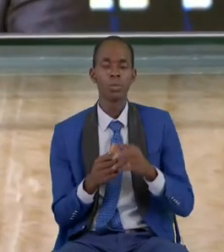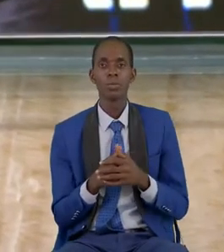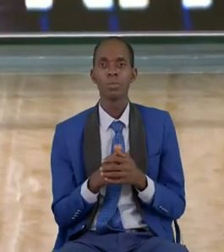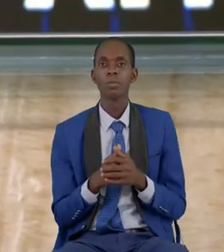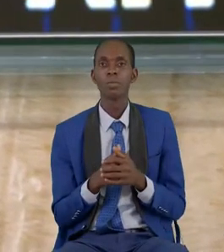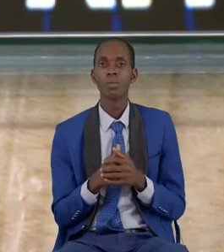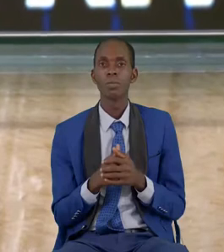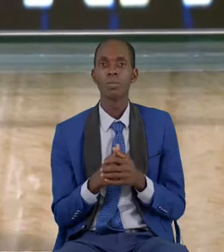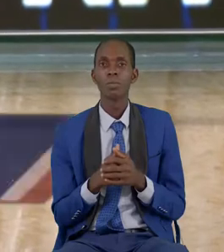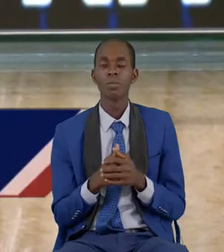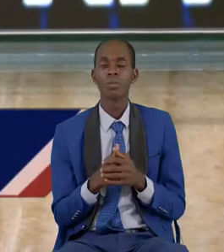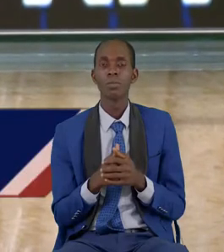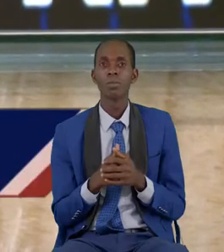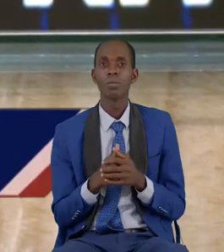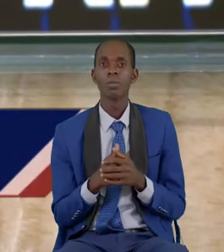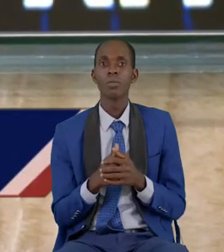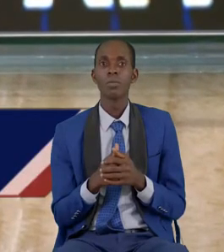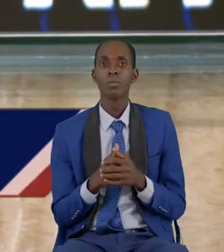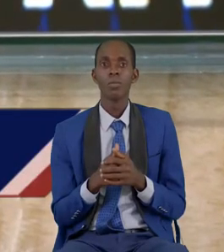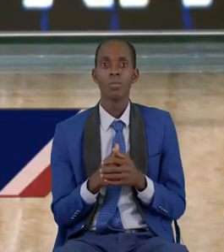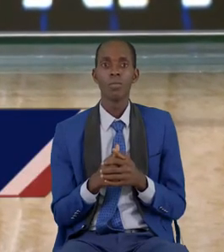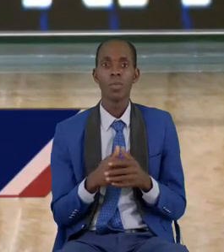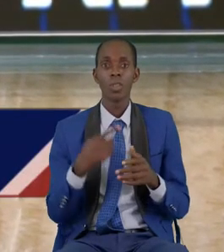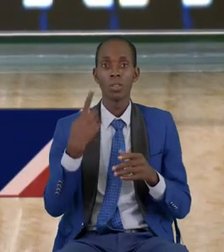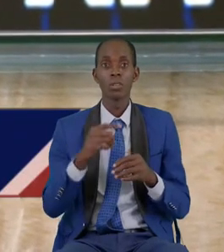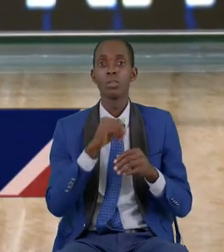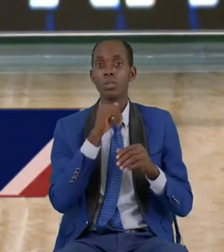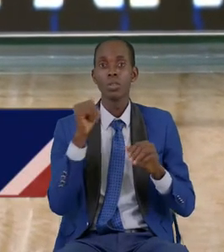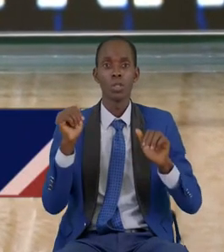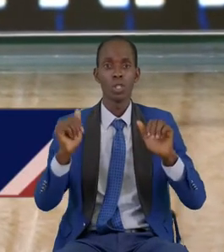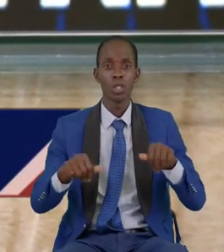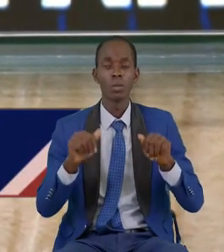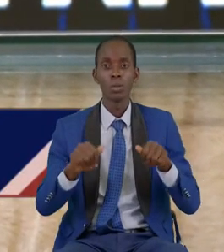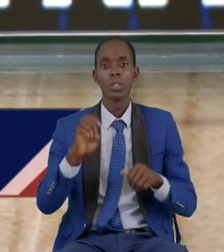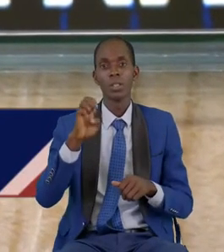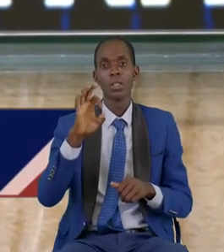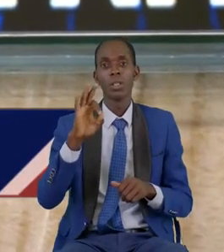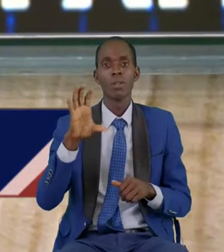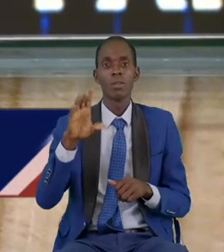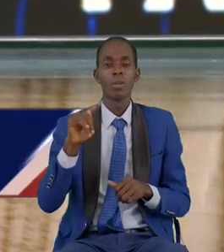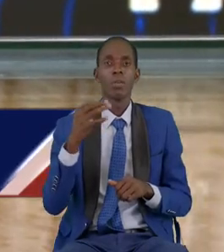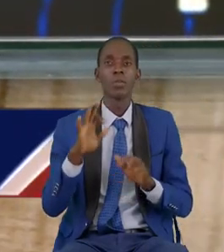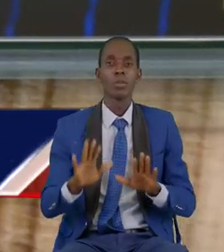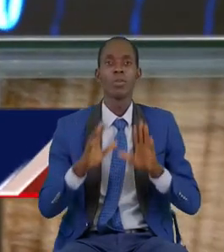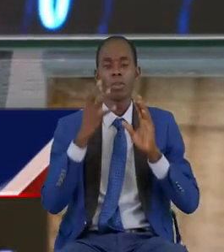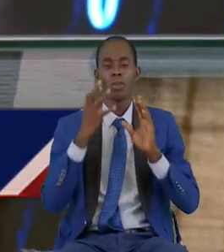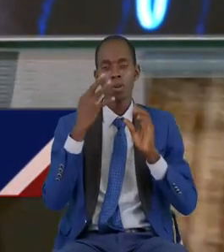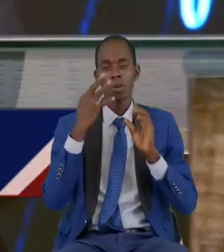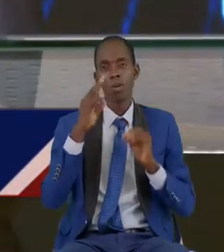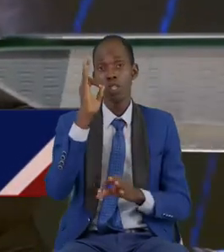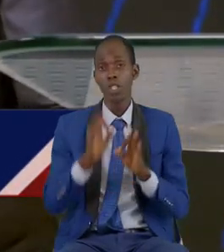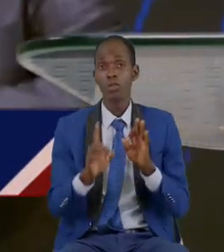the disabling effect of the fear of man. If you have the fear of